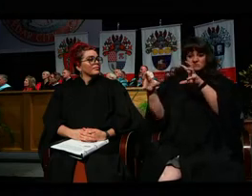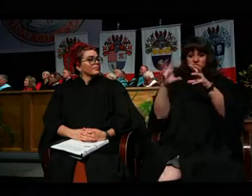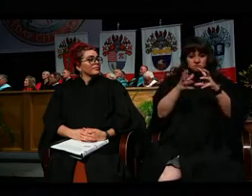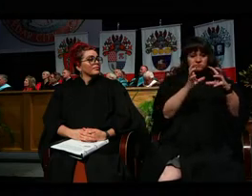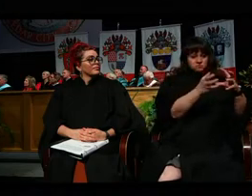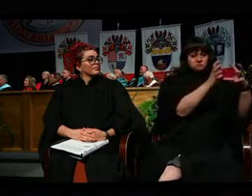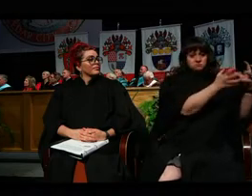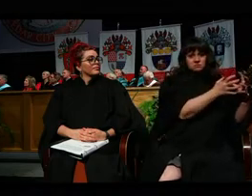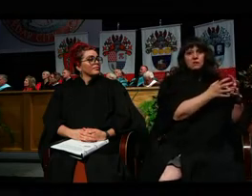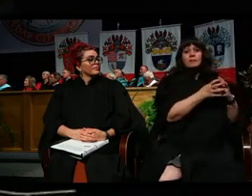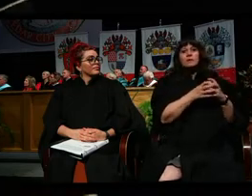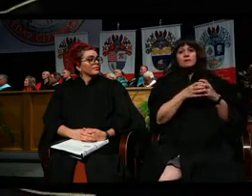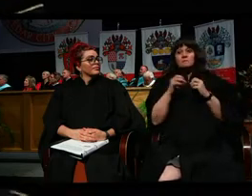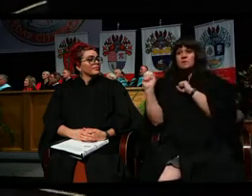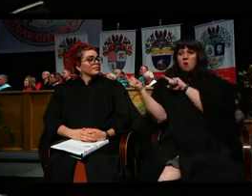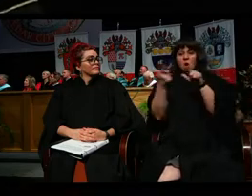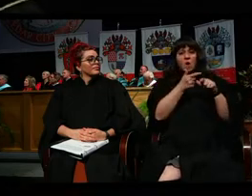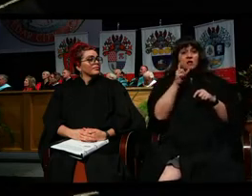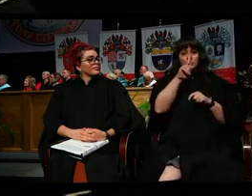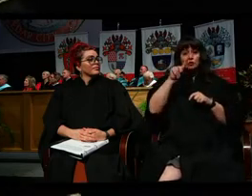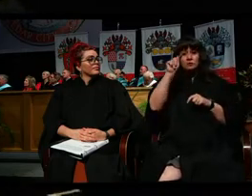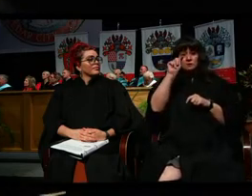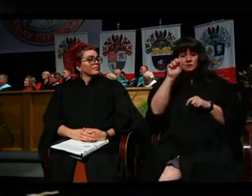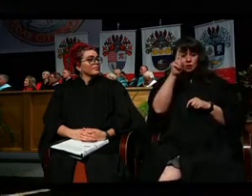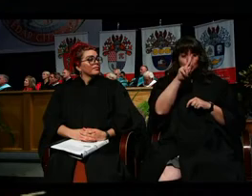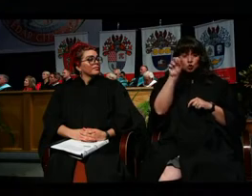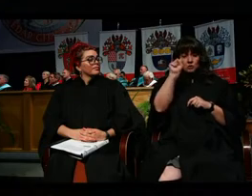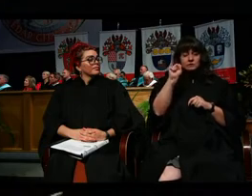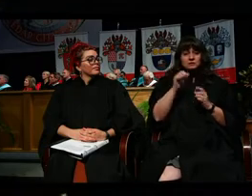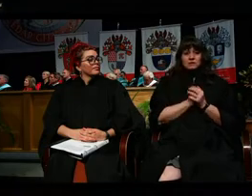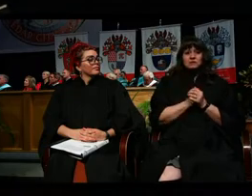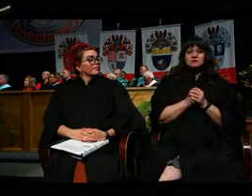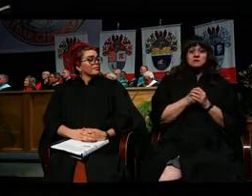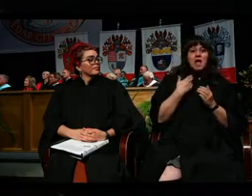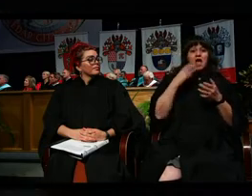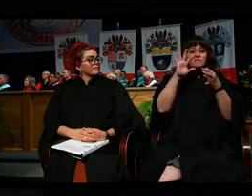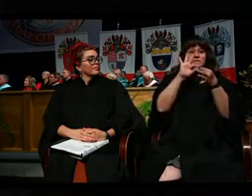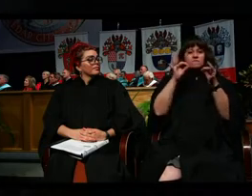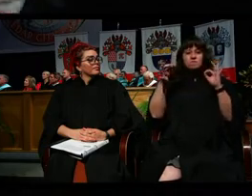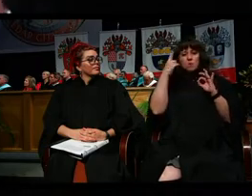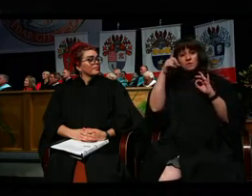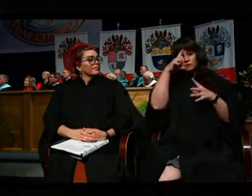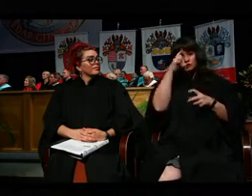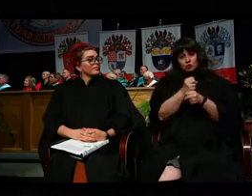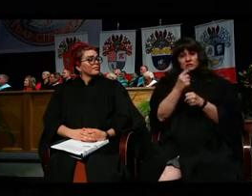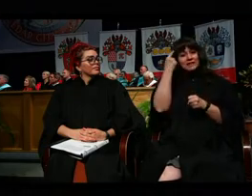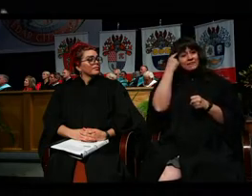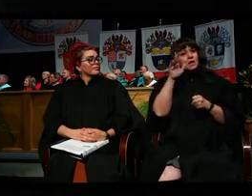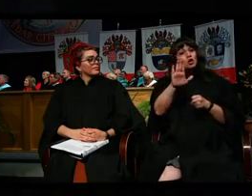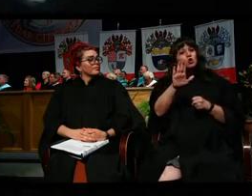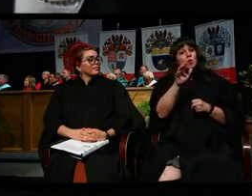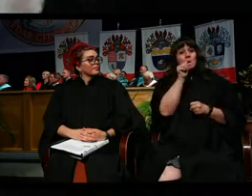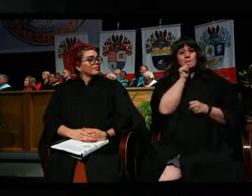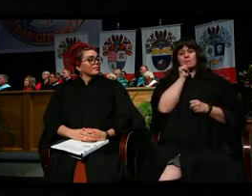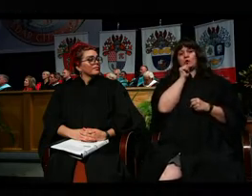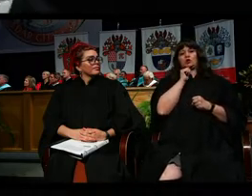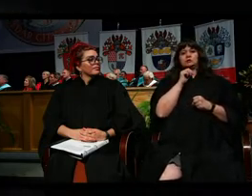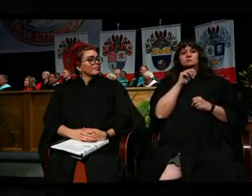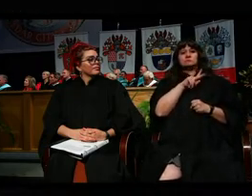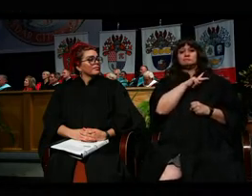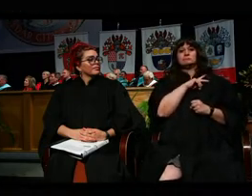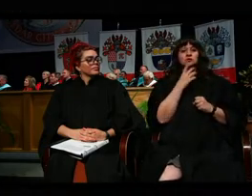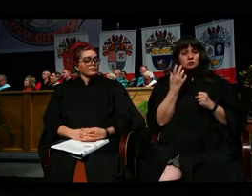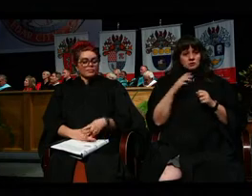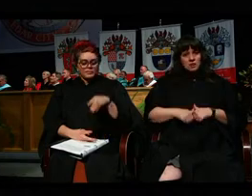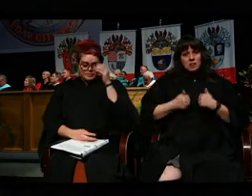United States. And they define trust in two ways. It's very simple. It's a formula for trust. And think about this in your personal lives, people you know, institutions, things you